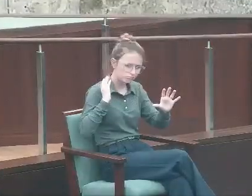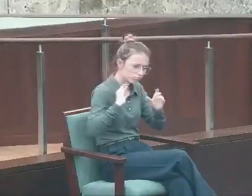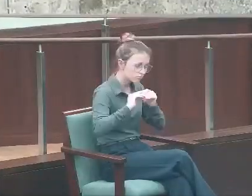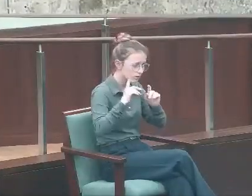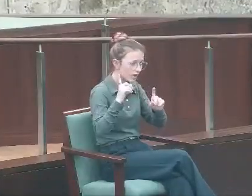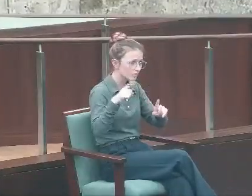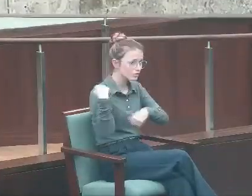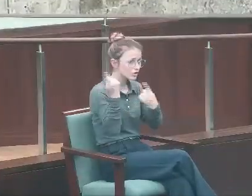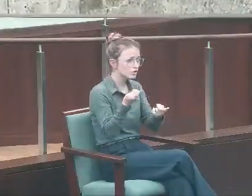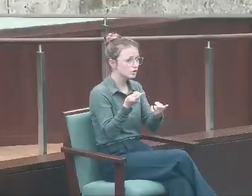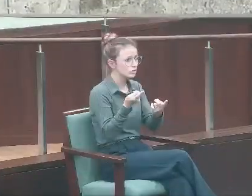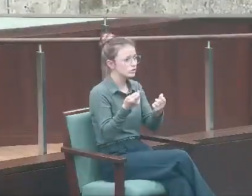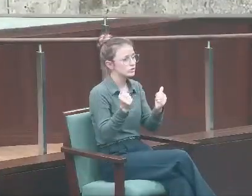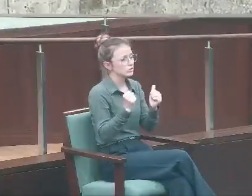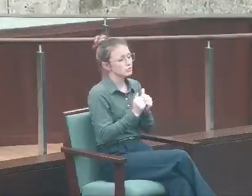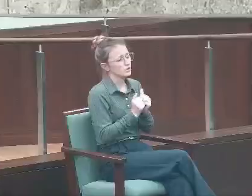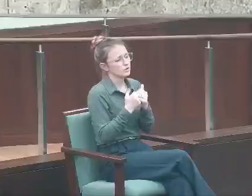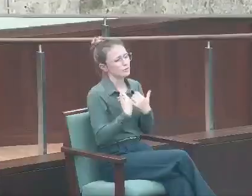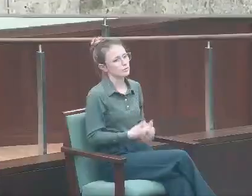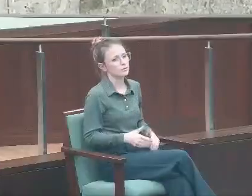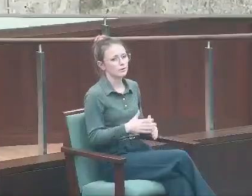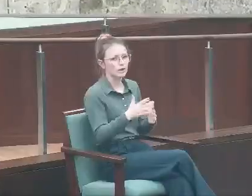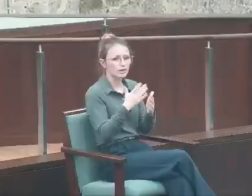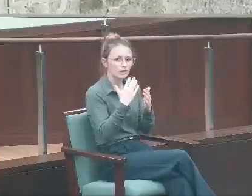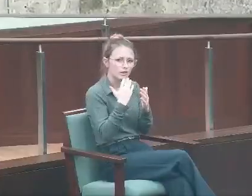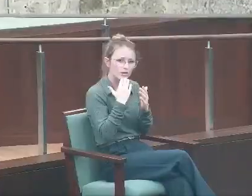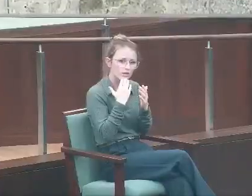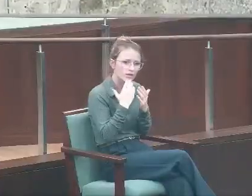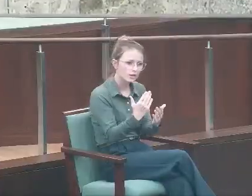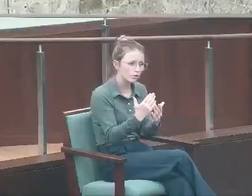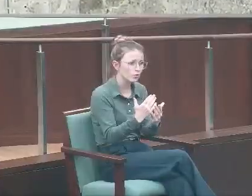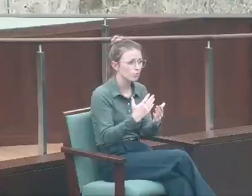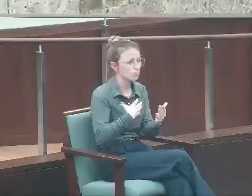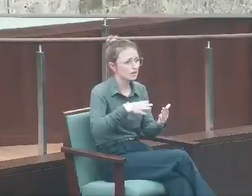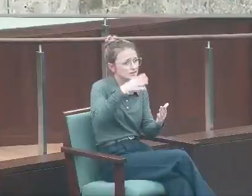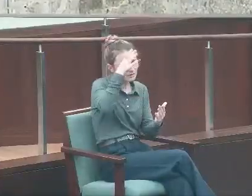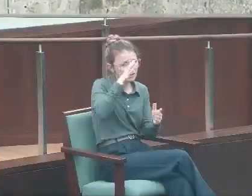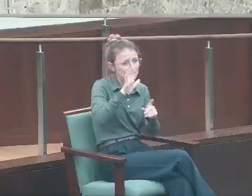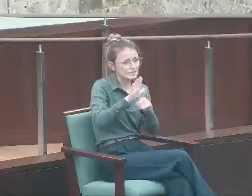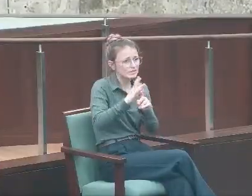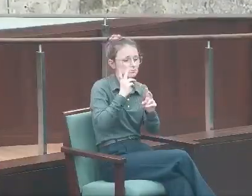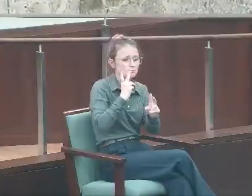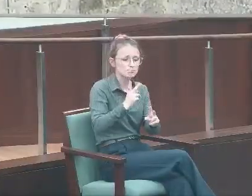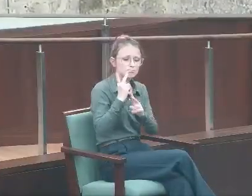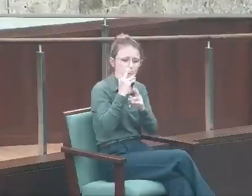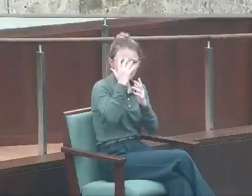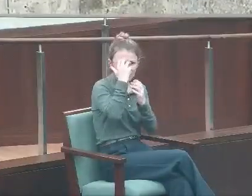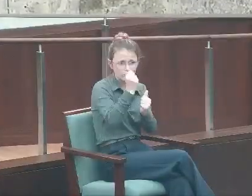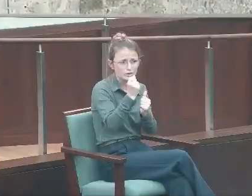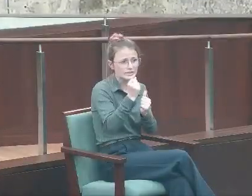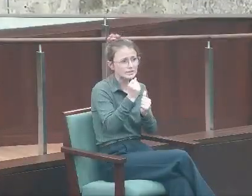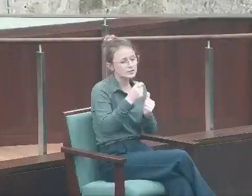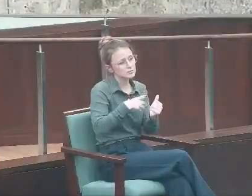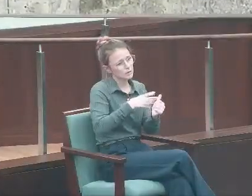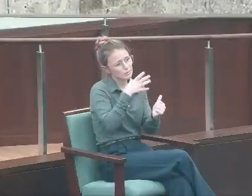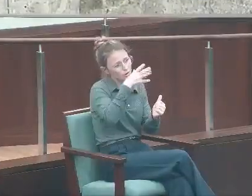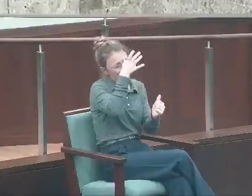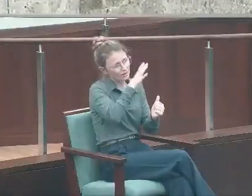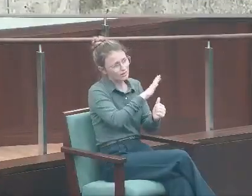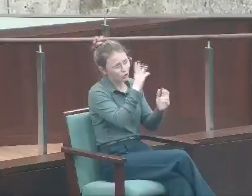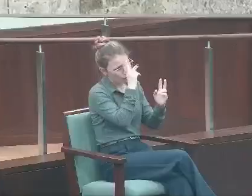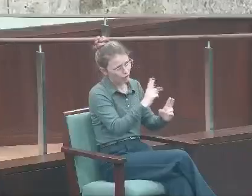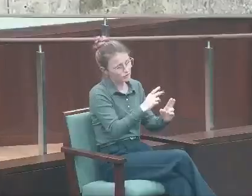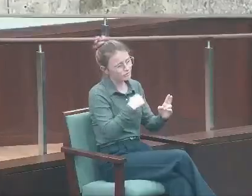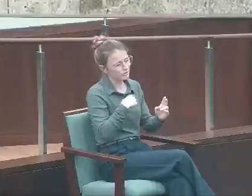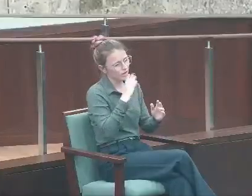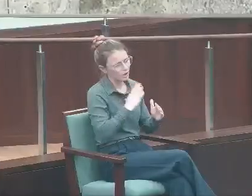So with deepest gratitude to all of you in my dad's memory, in my parents' honor, I humbly accept